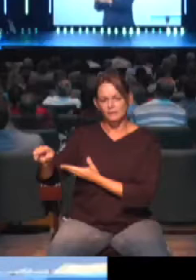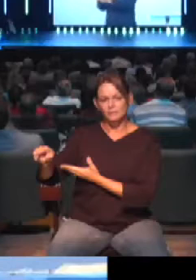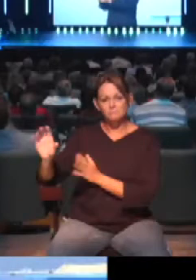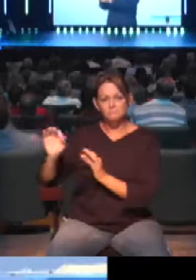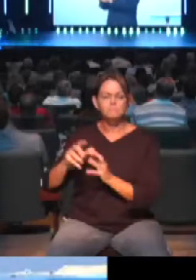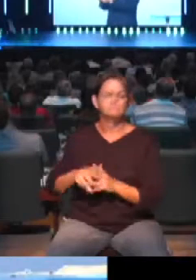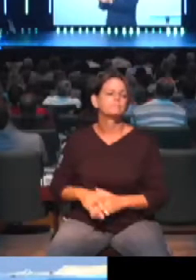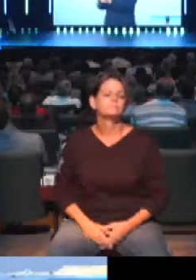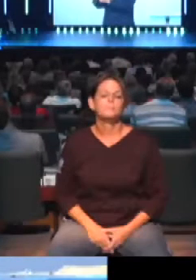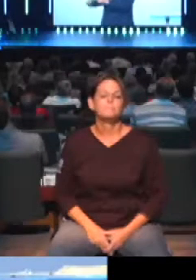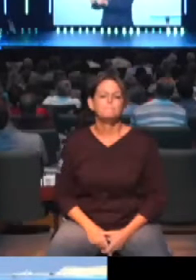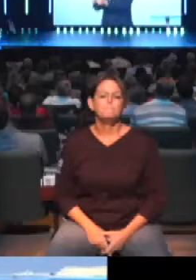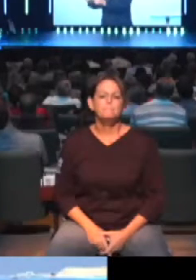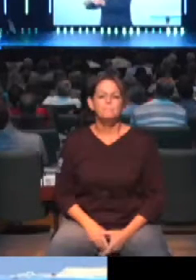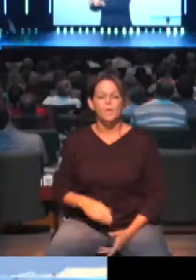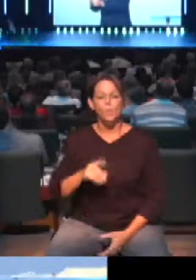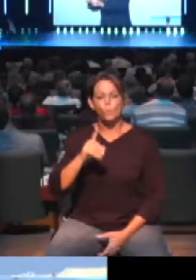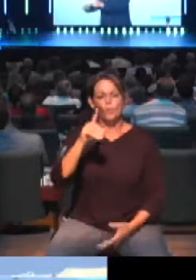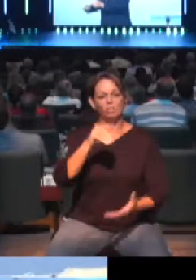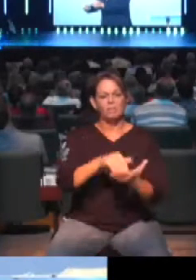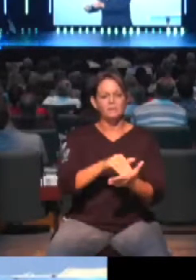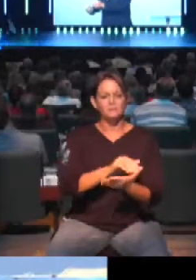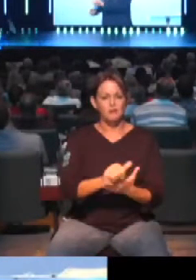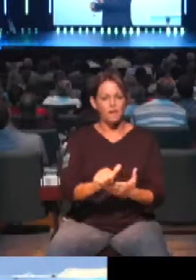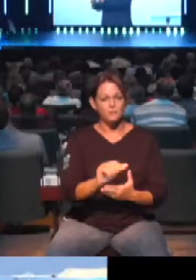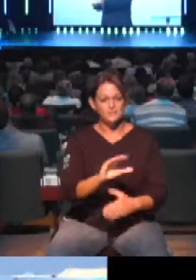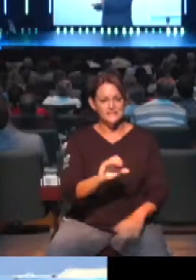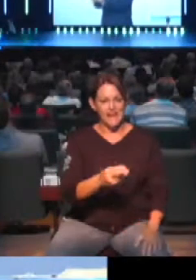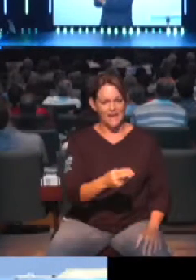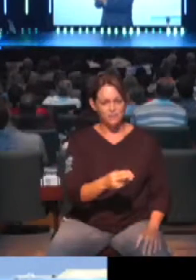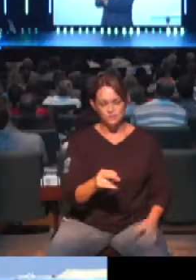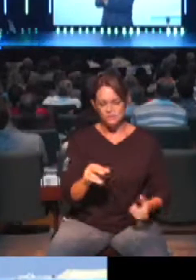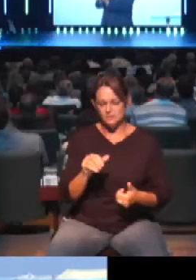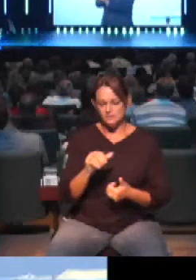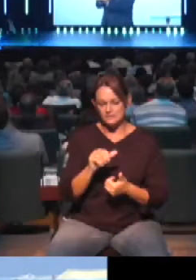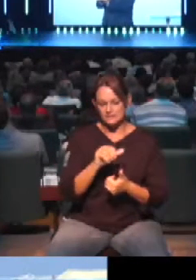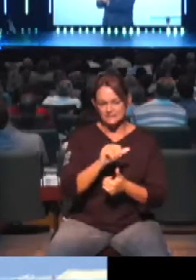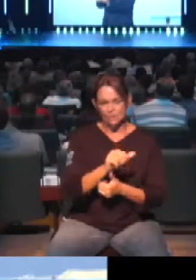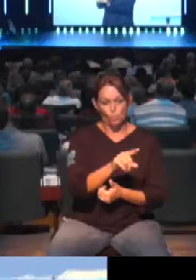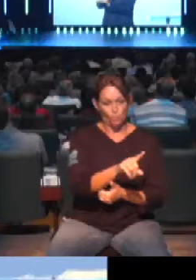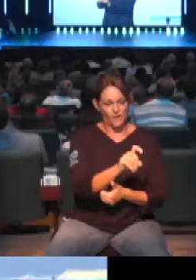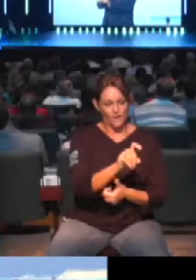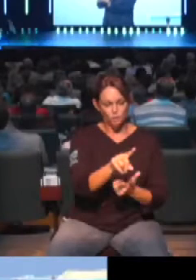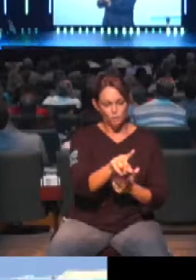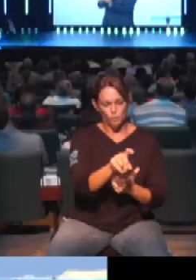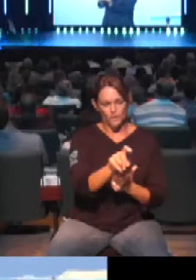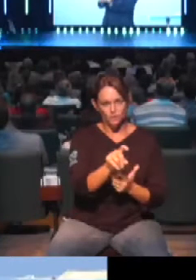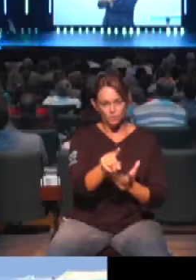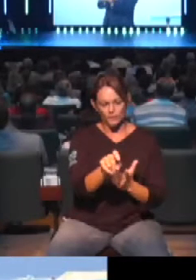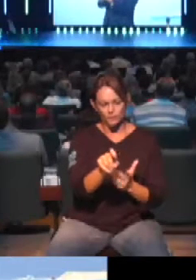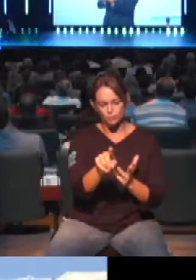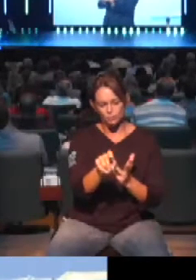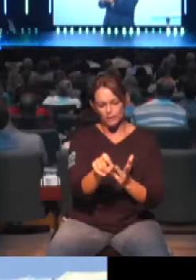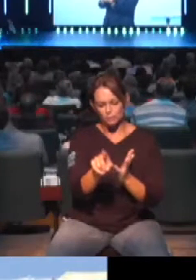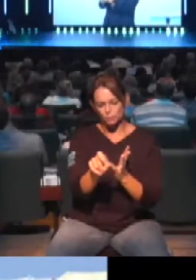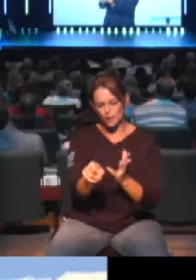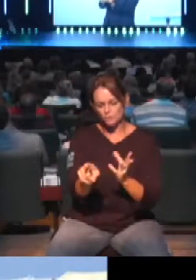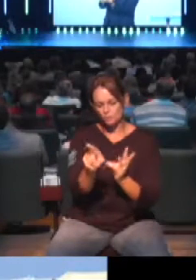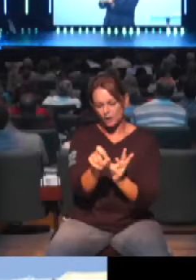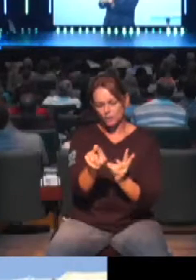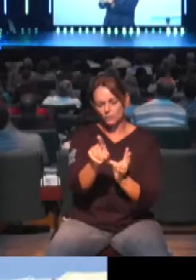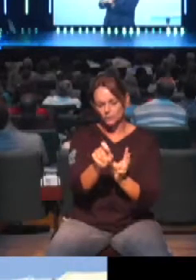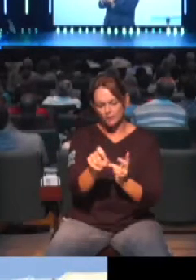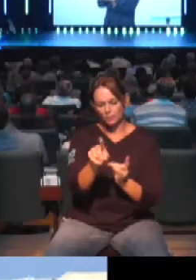for your income, I give you $1,000 in cash. And I give you 10 $100 bills, okay? So you have 10 $100